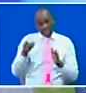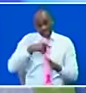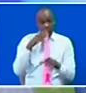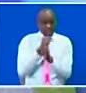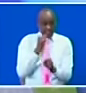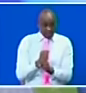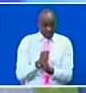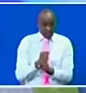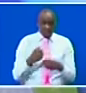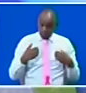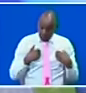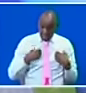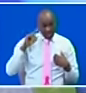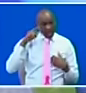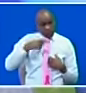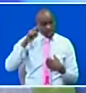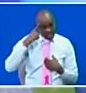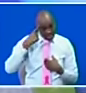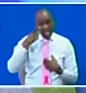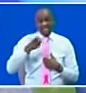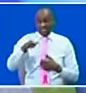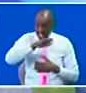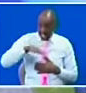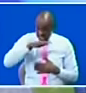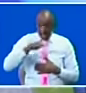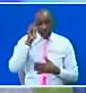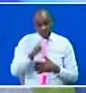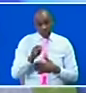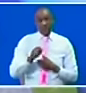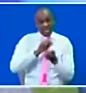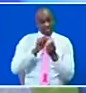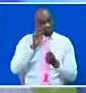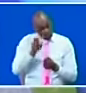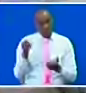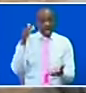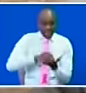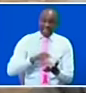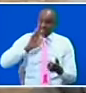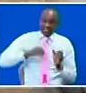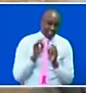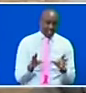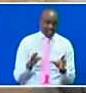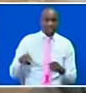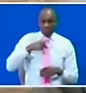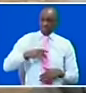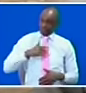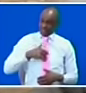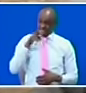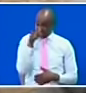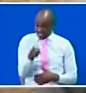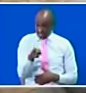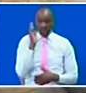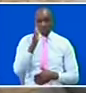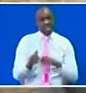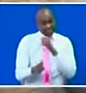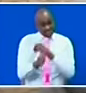have a concern, and we think is an area that can be relooked. It is not too late. So we feel that this is